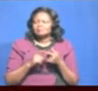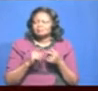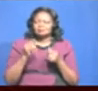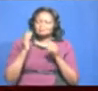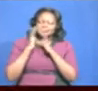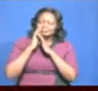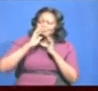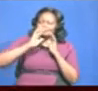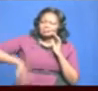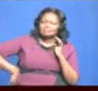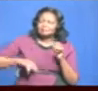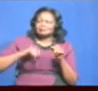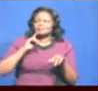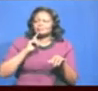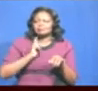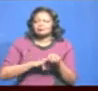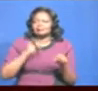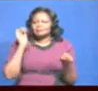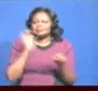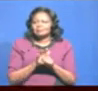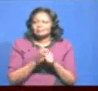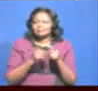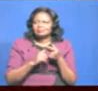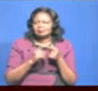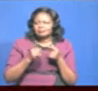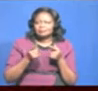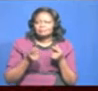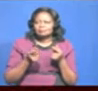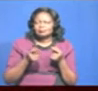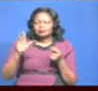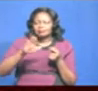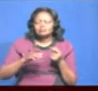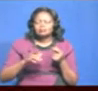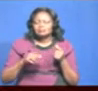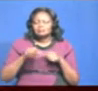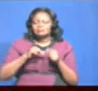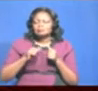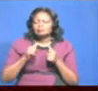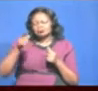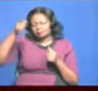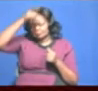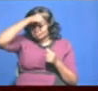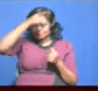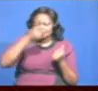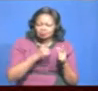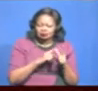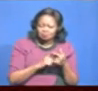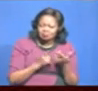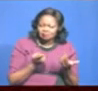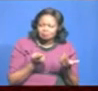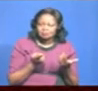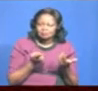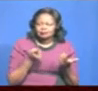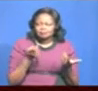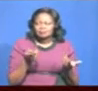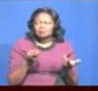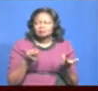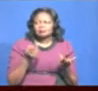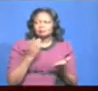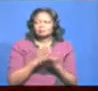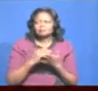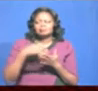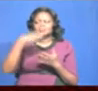time. Also, I'm a graduate. I'm an environmental science graduate. That brings in the feature of cleanliness